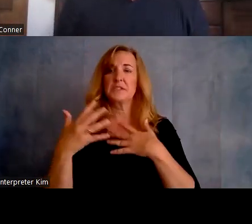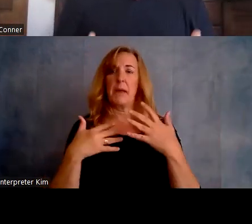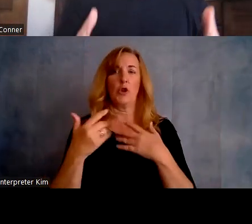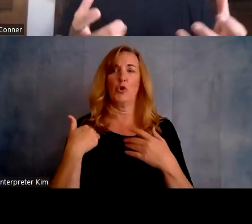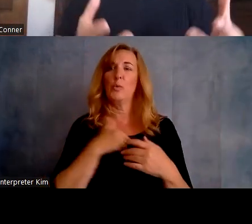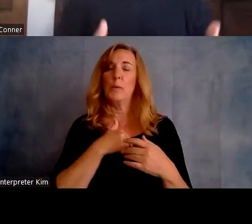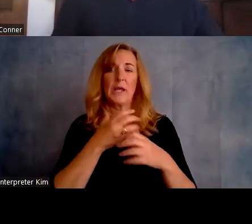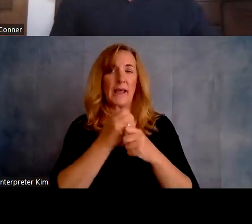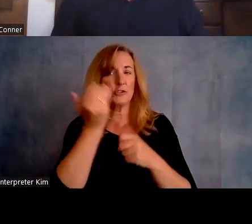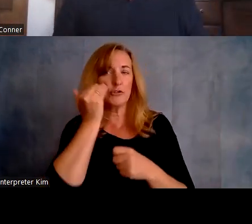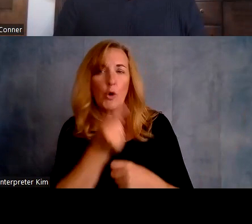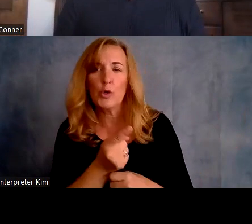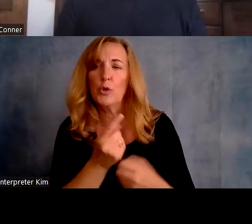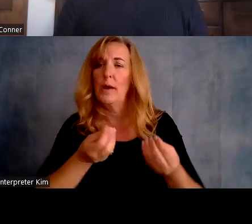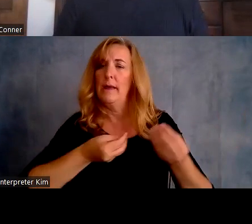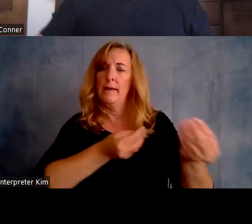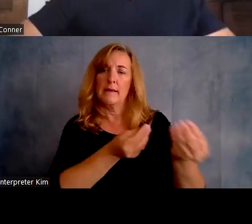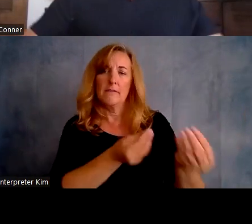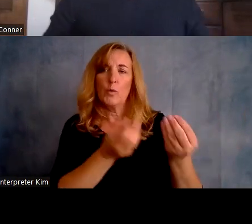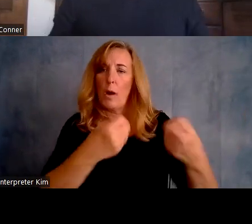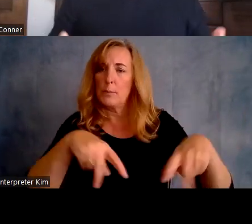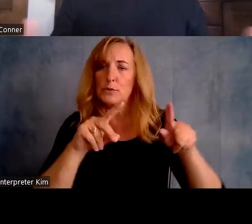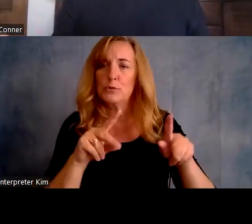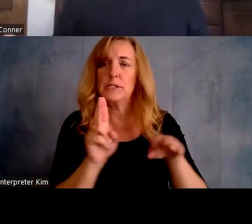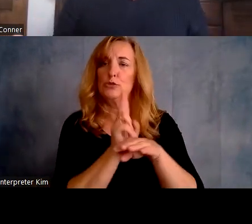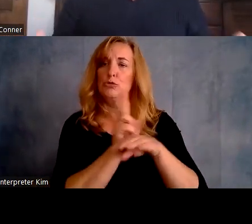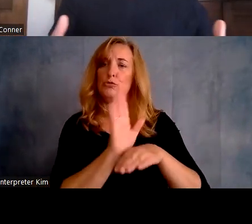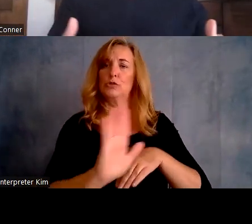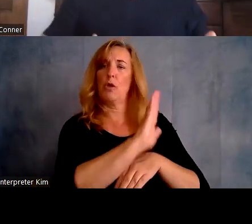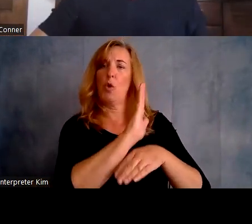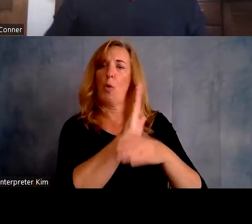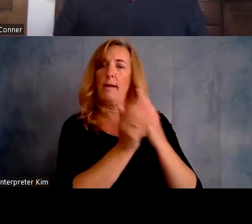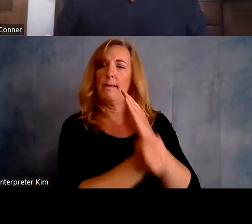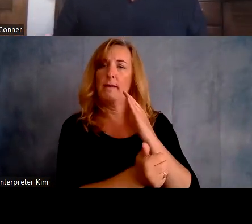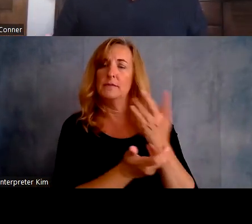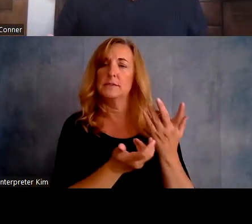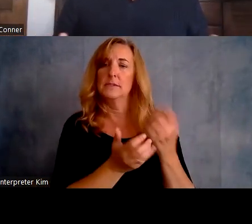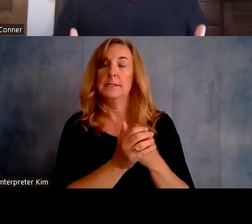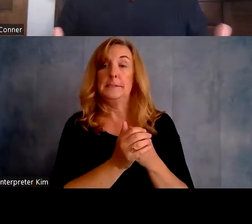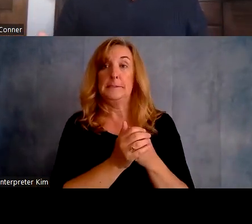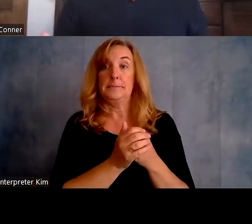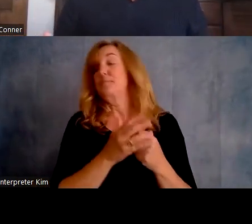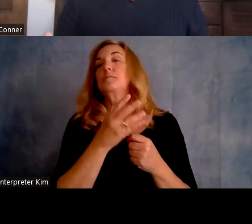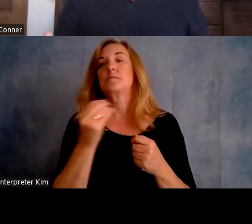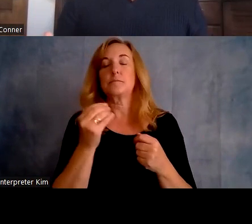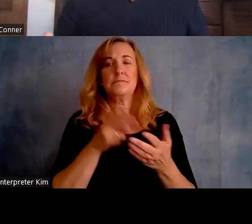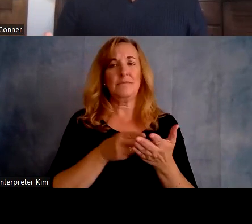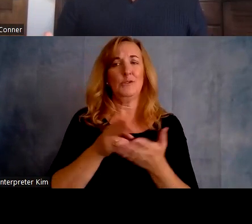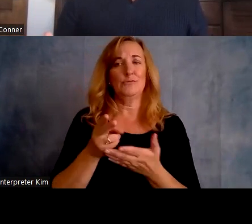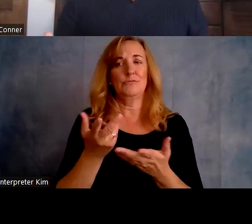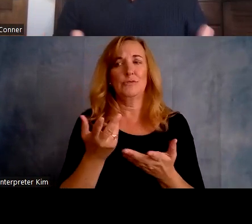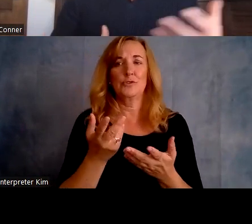you and give you opportunities to use your gifts. And as a result, in true